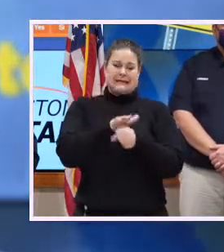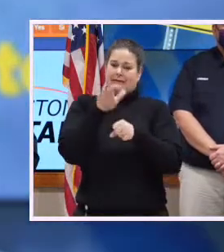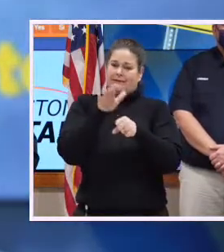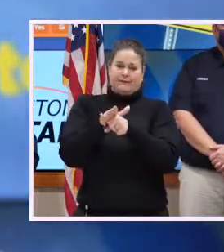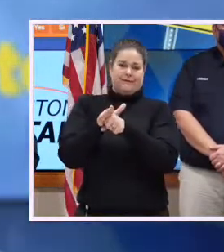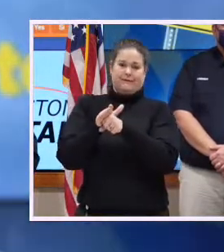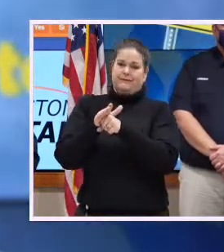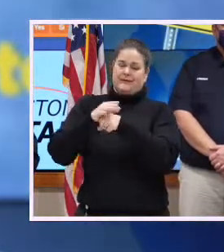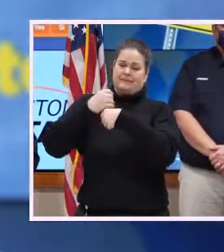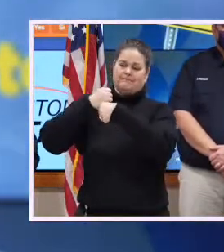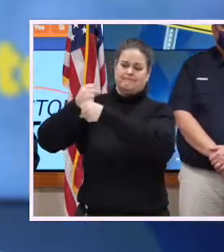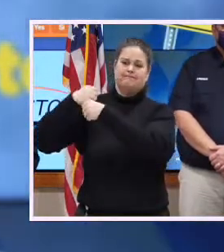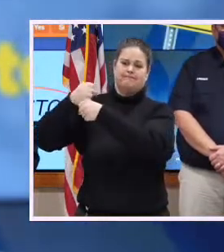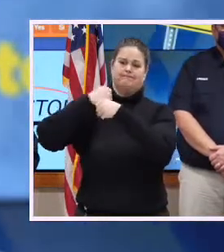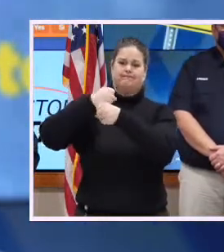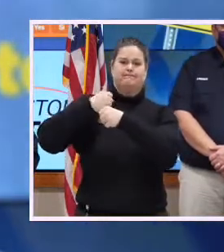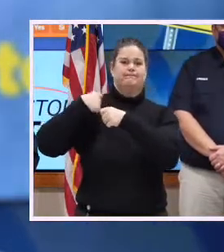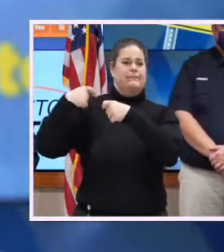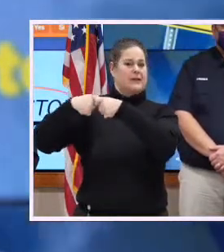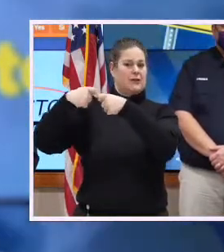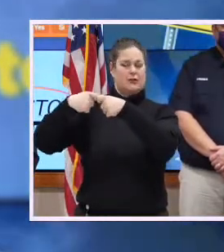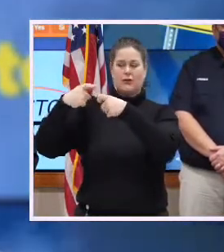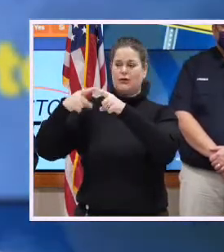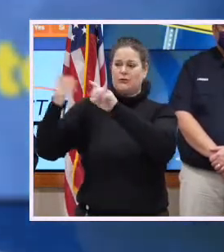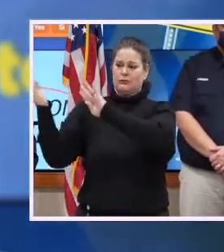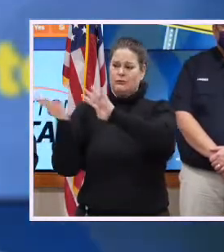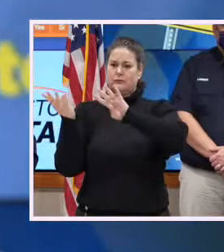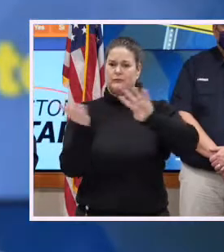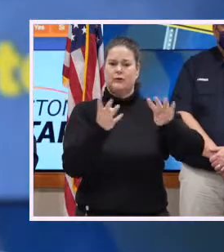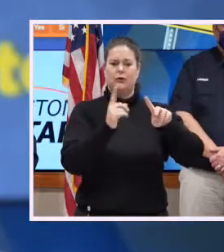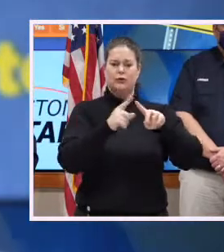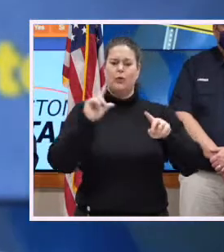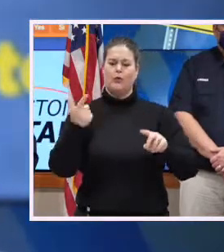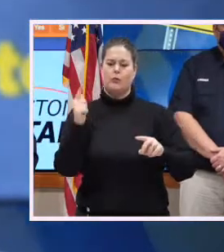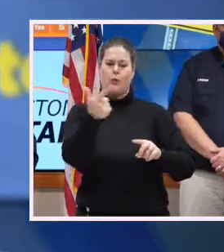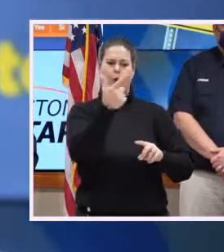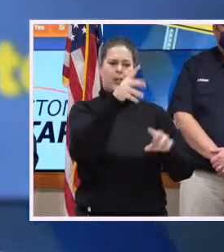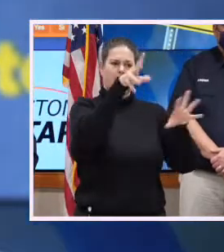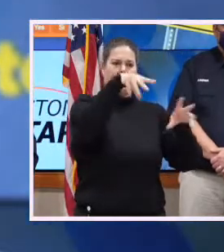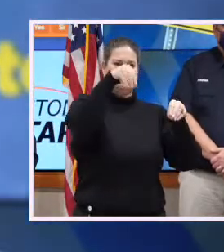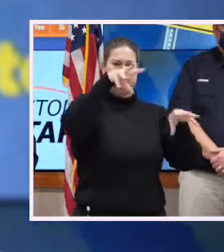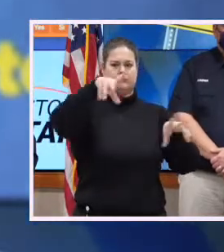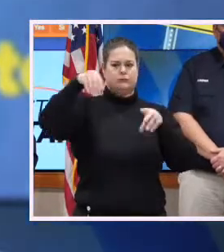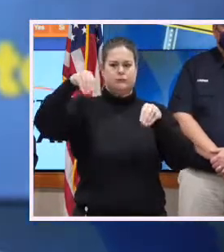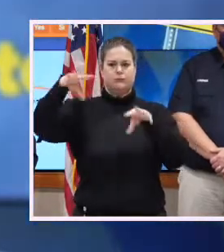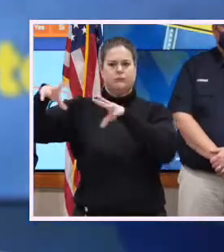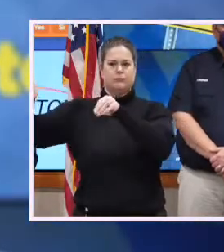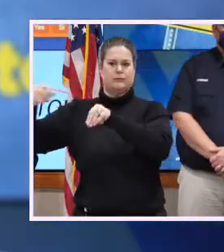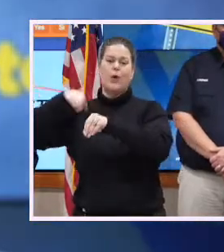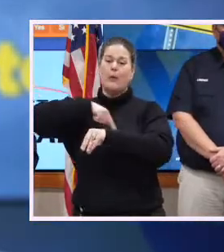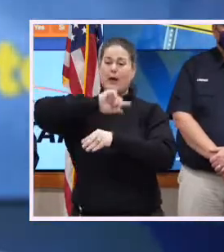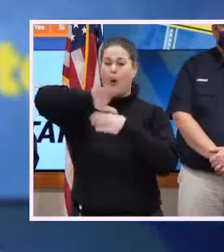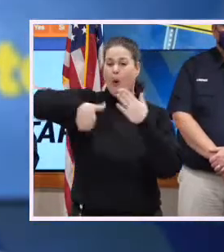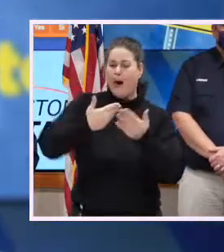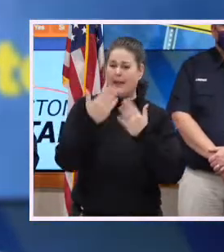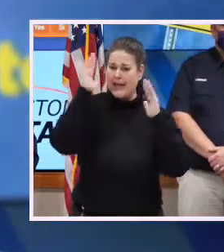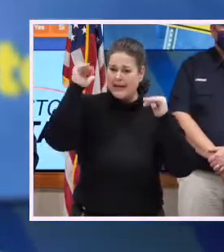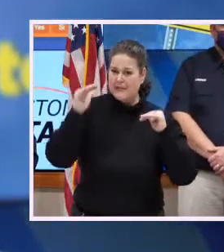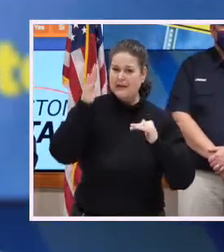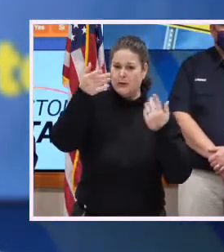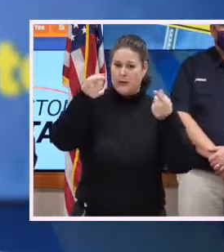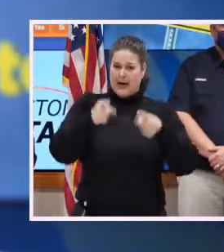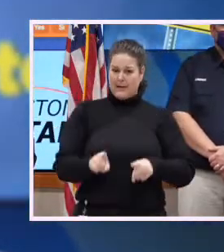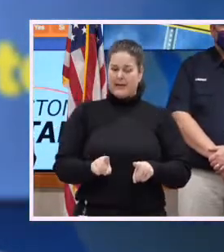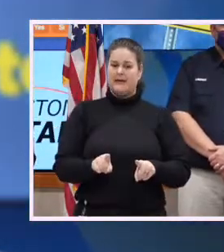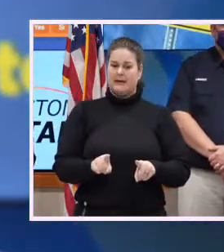from the power generation companies to go to the rolling outages that we all may have expected to occur during this